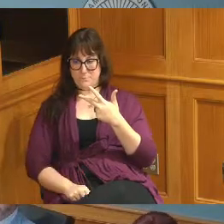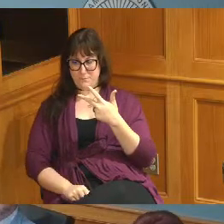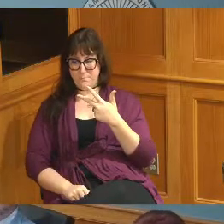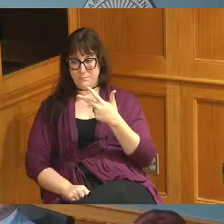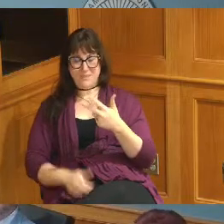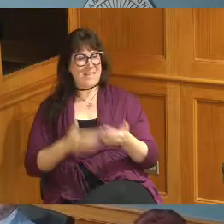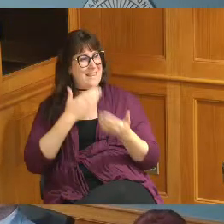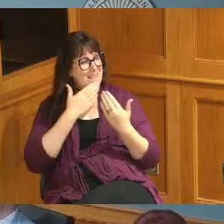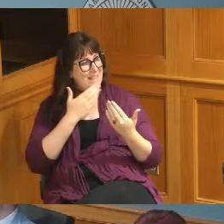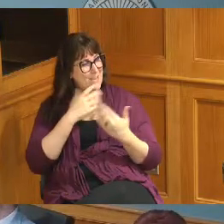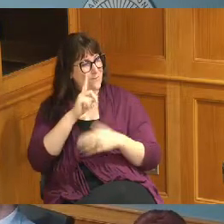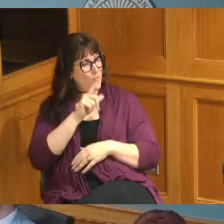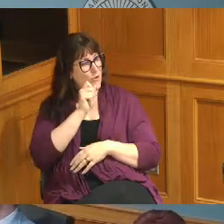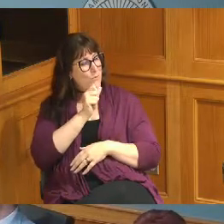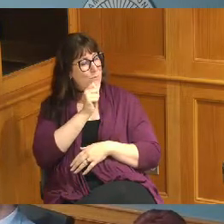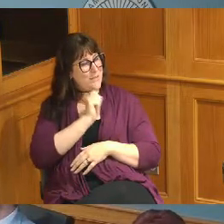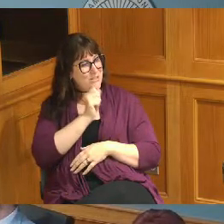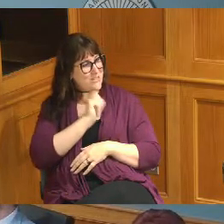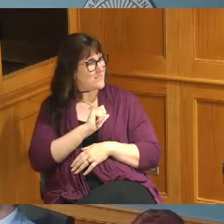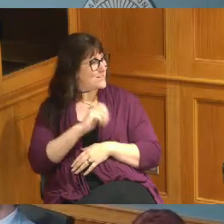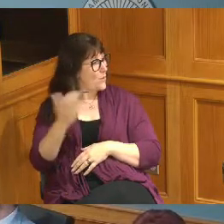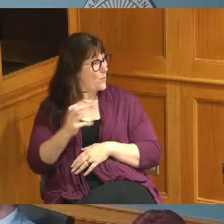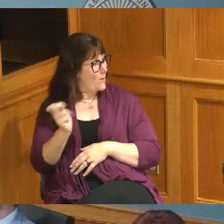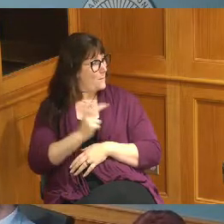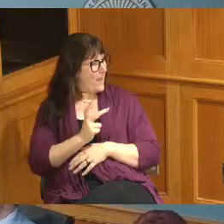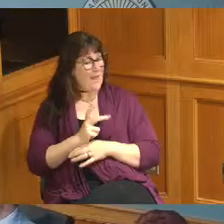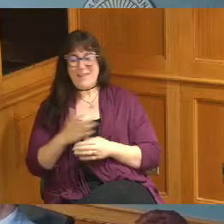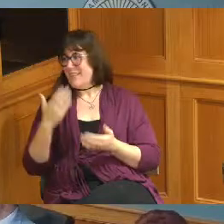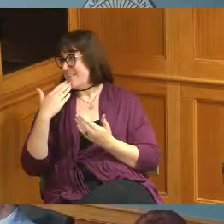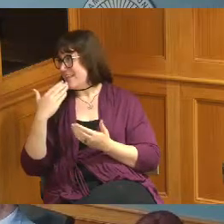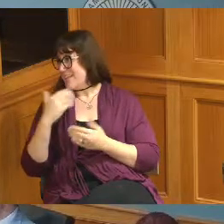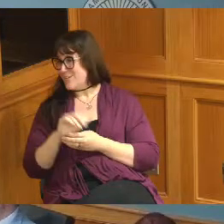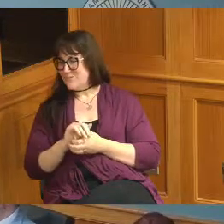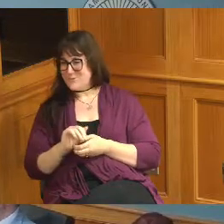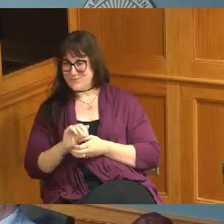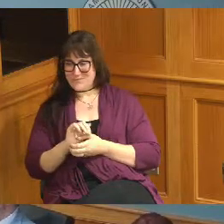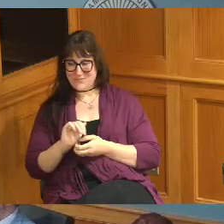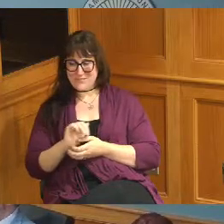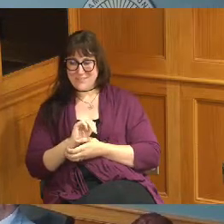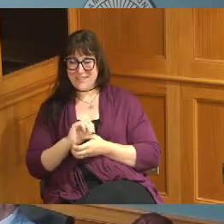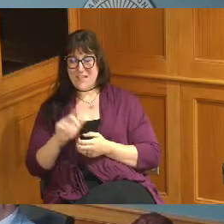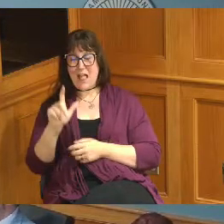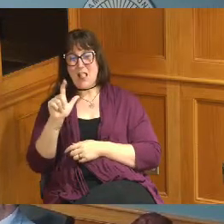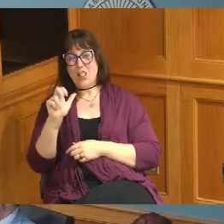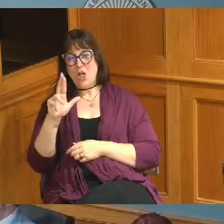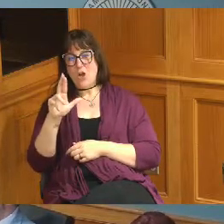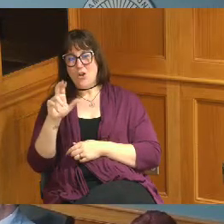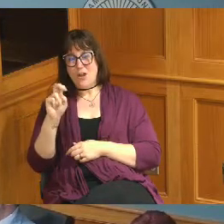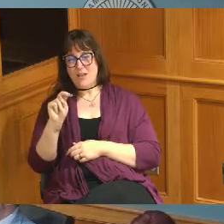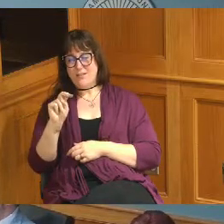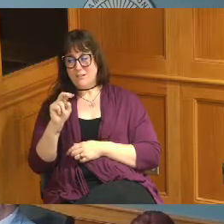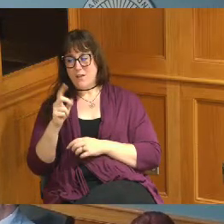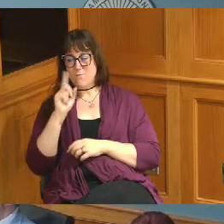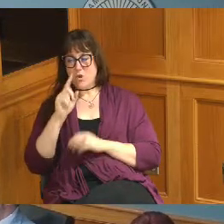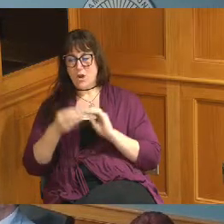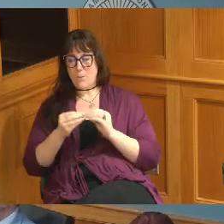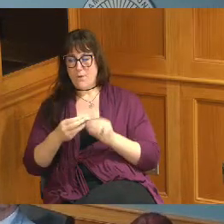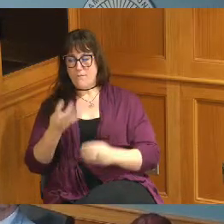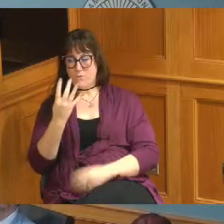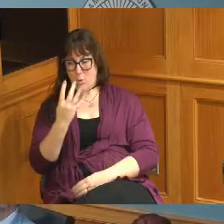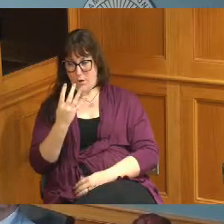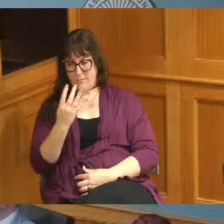you. Thanks for your patience. Welcome back. MSD, yeah. Lauren DeGrazio is here for item number 4.